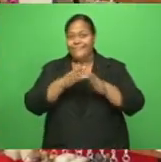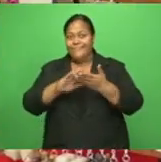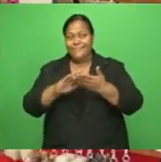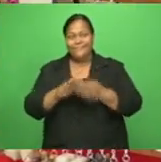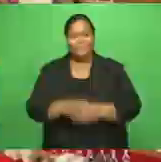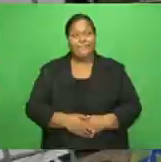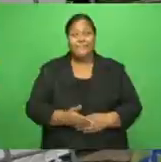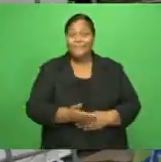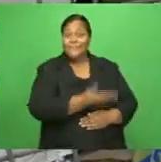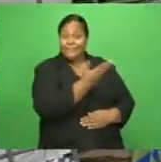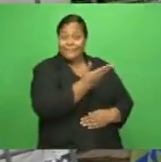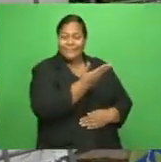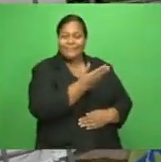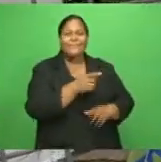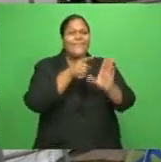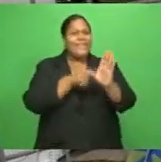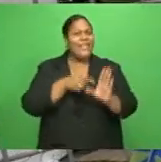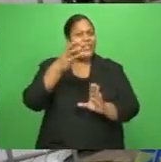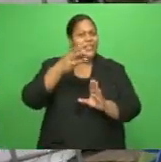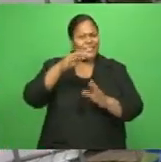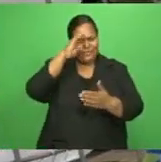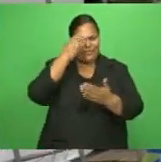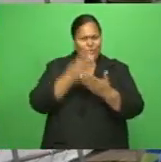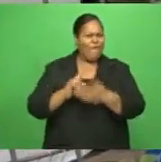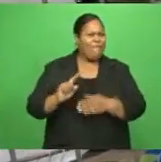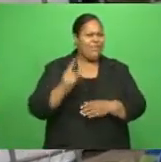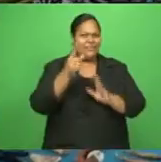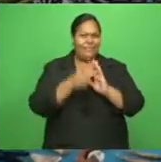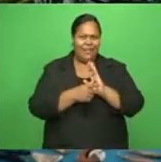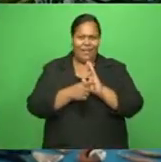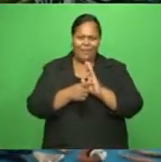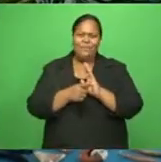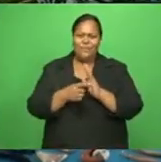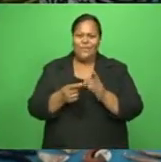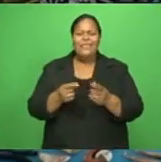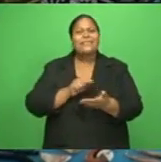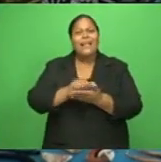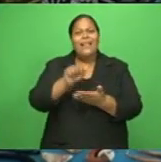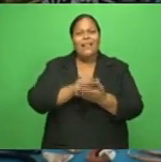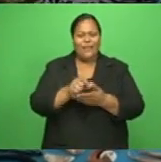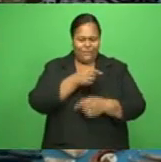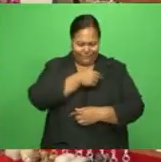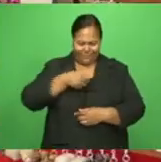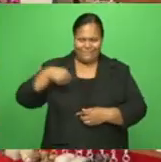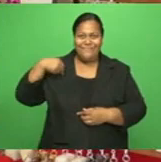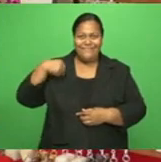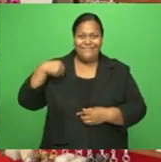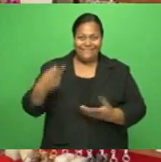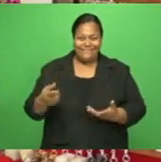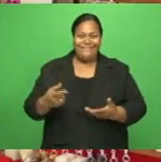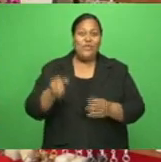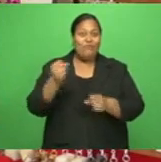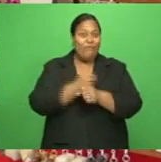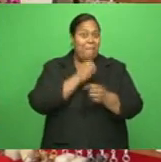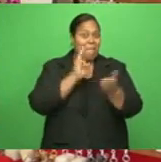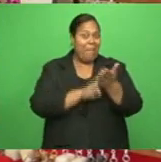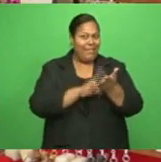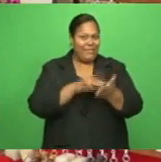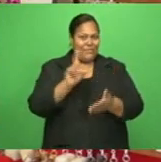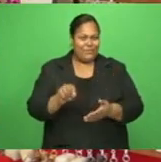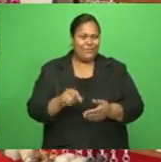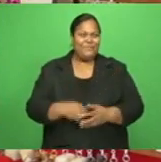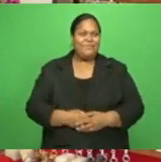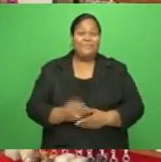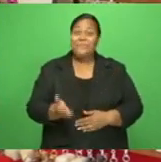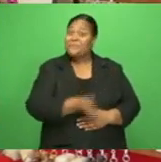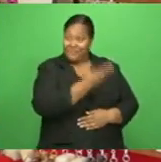13 student, says it's her first time at the Gold FM Rock Market selling jewelry crafted by her grandmother. I'm actually enjoying it because I actually